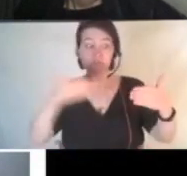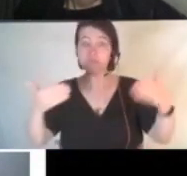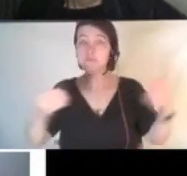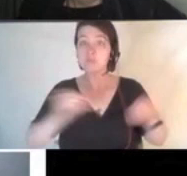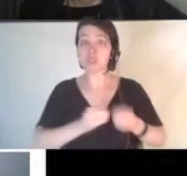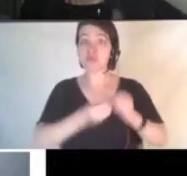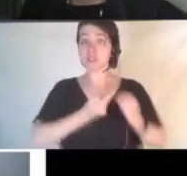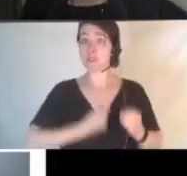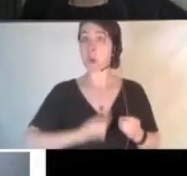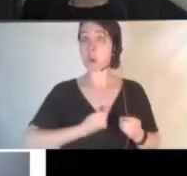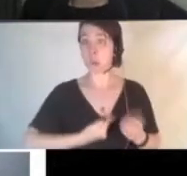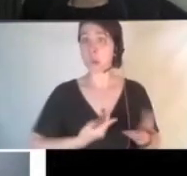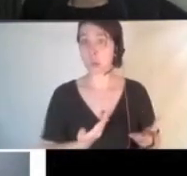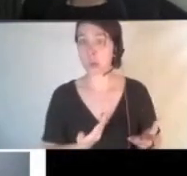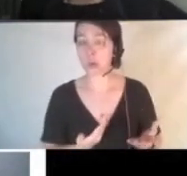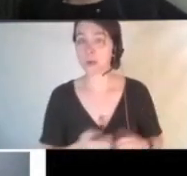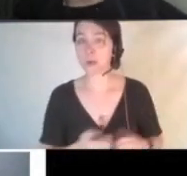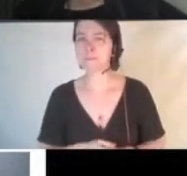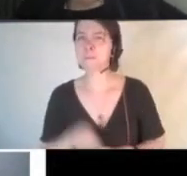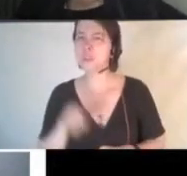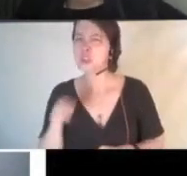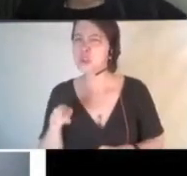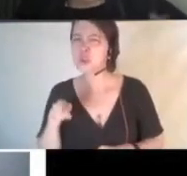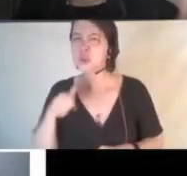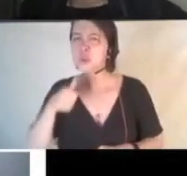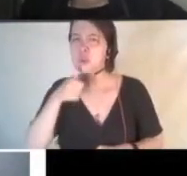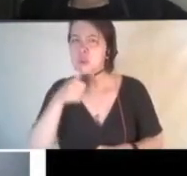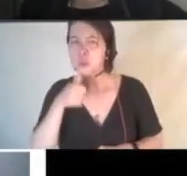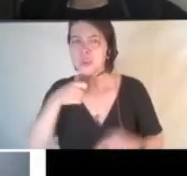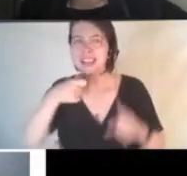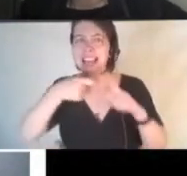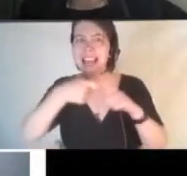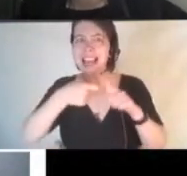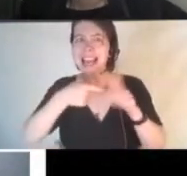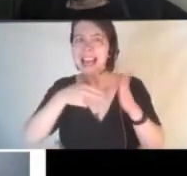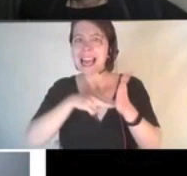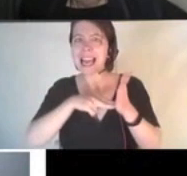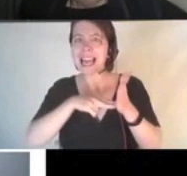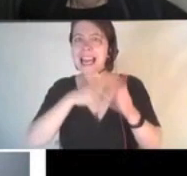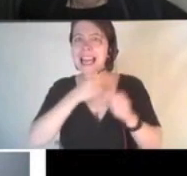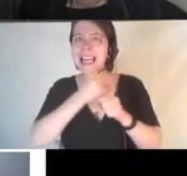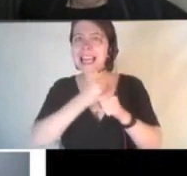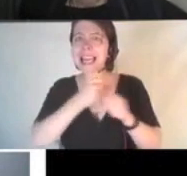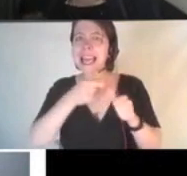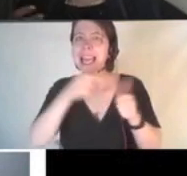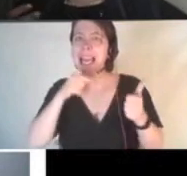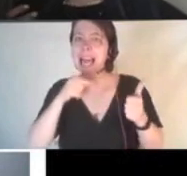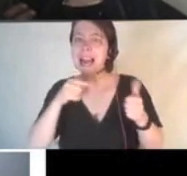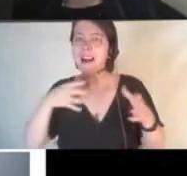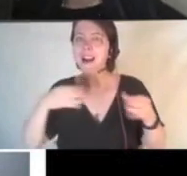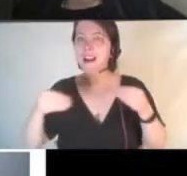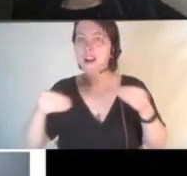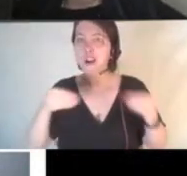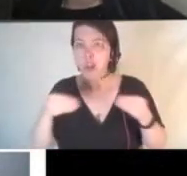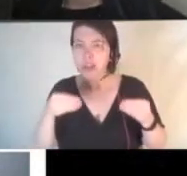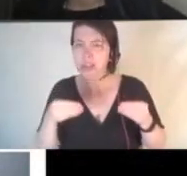that I remember. So what you did was you used the sort of kanga cloth sort of structure, but Yeah. you used